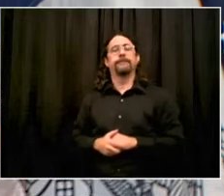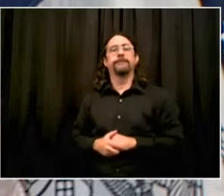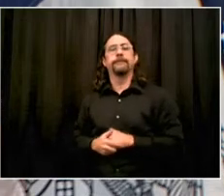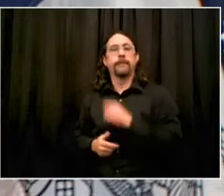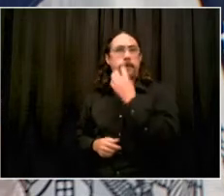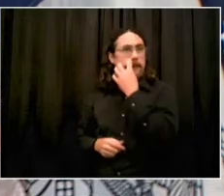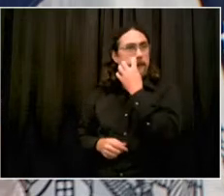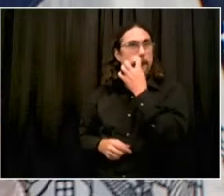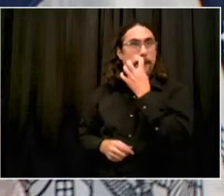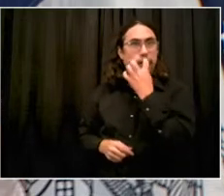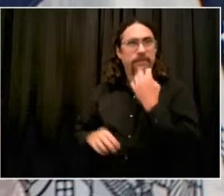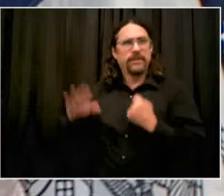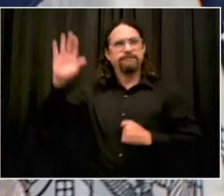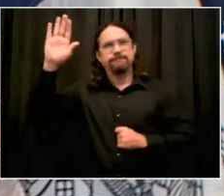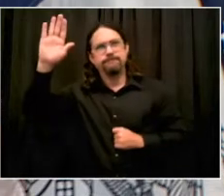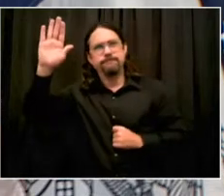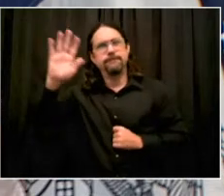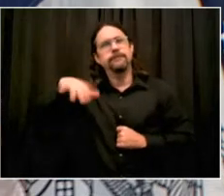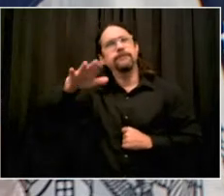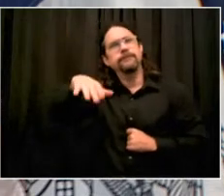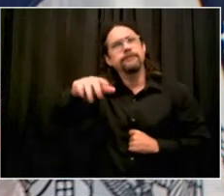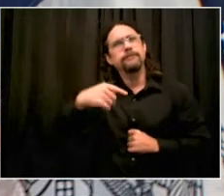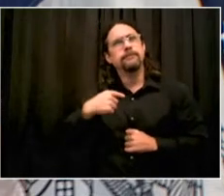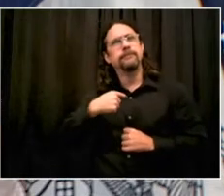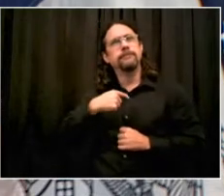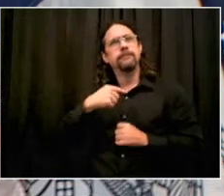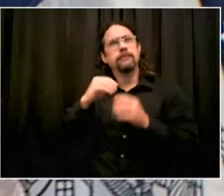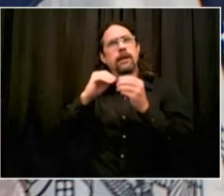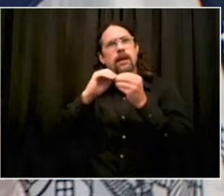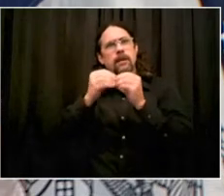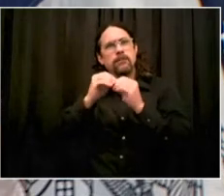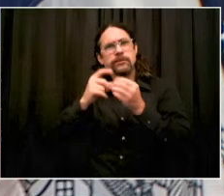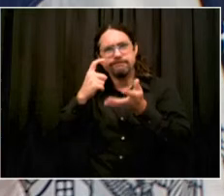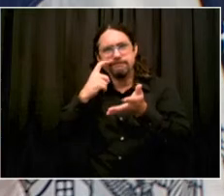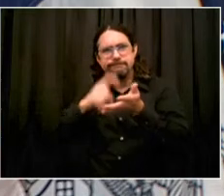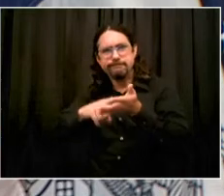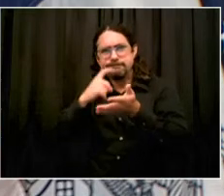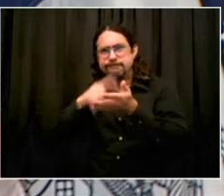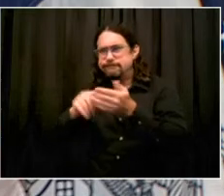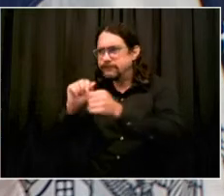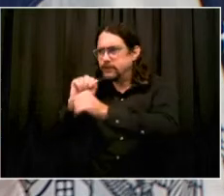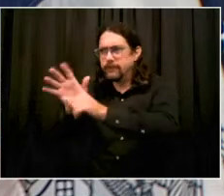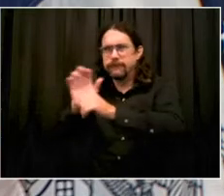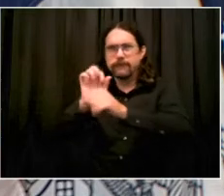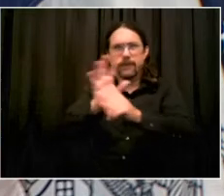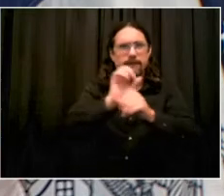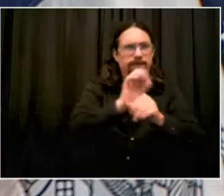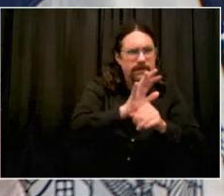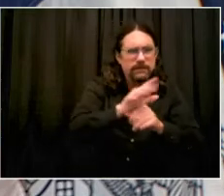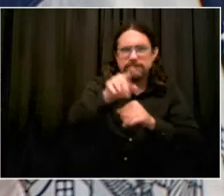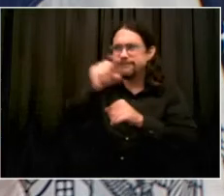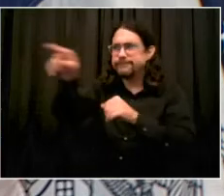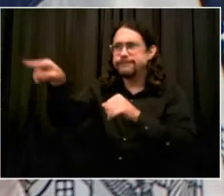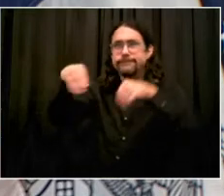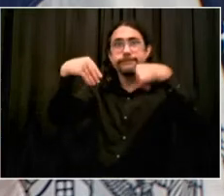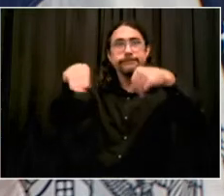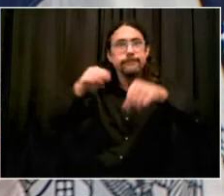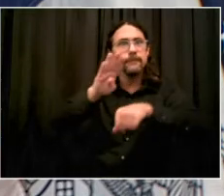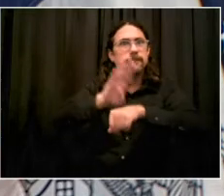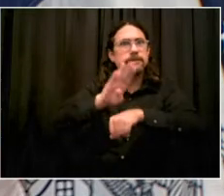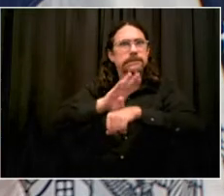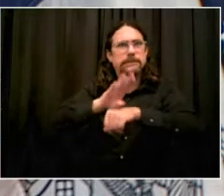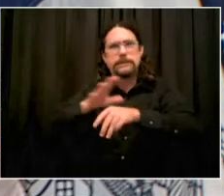and banning gatherings. I'm just wondering why the decision was made not to do that at this juncture. I know you're still considering it,